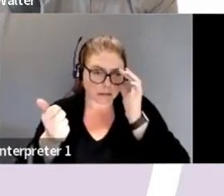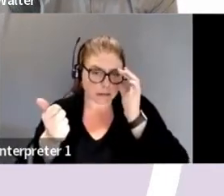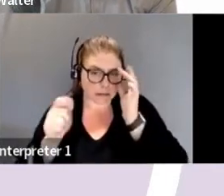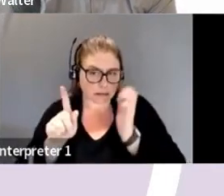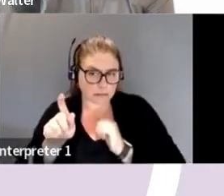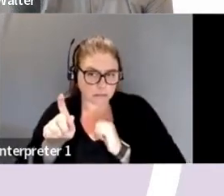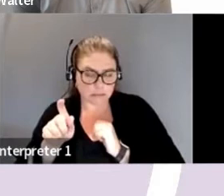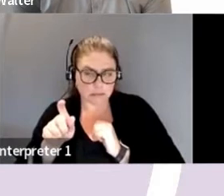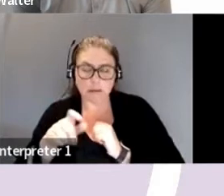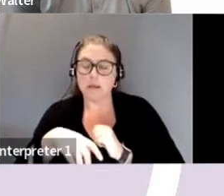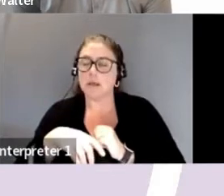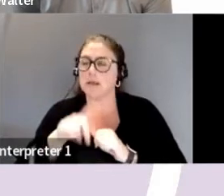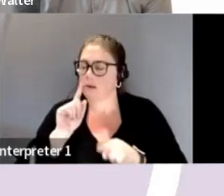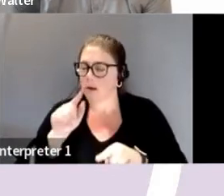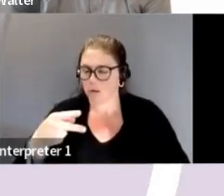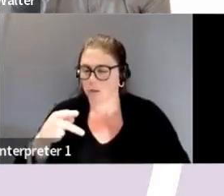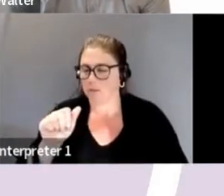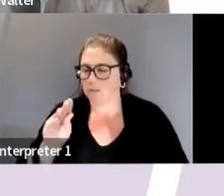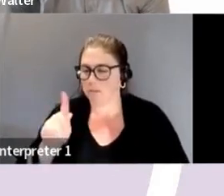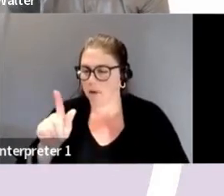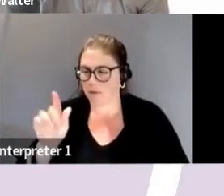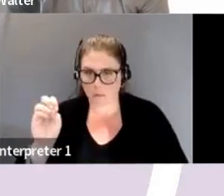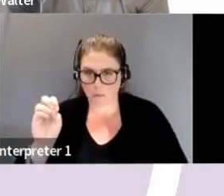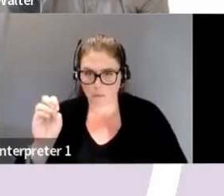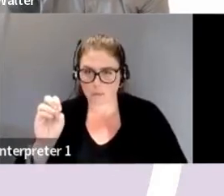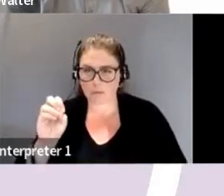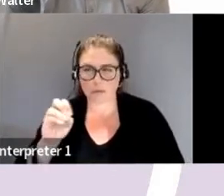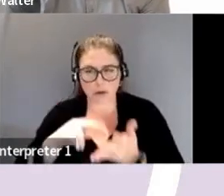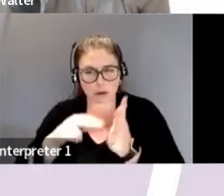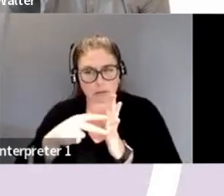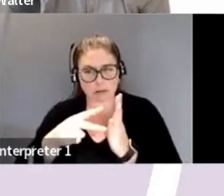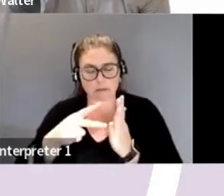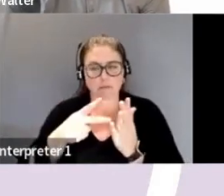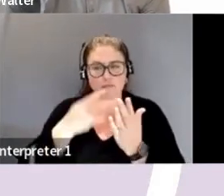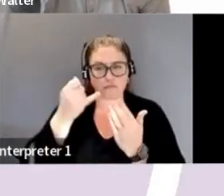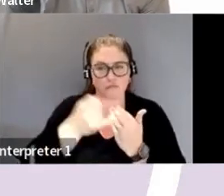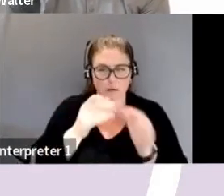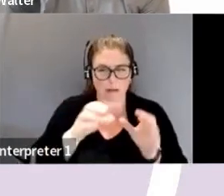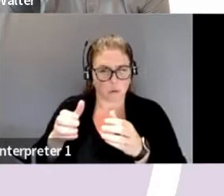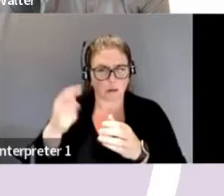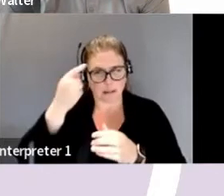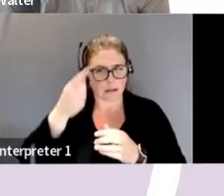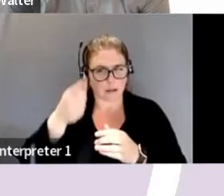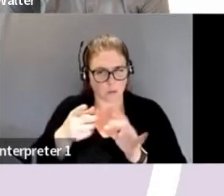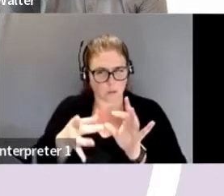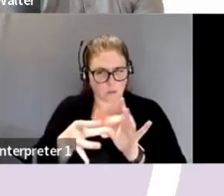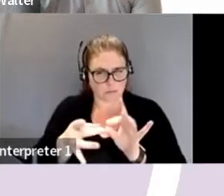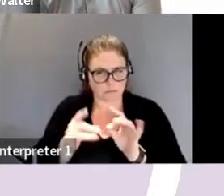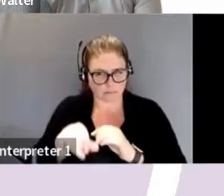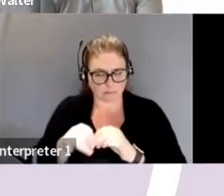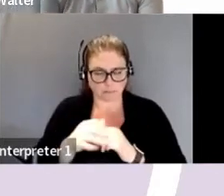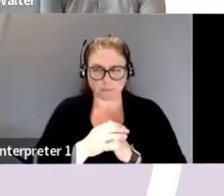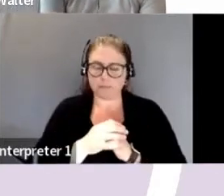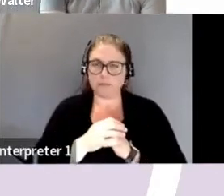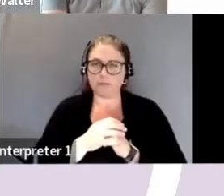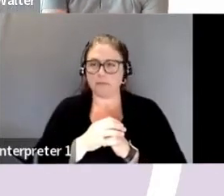So Pablo, I believe you're talking about like categories, like project categories. So if it is like